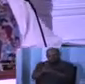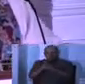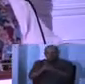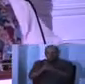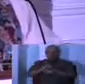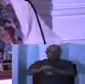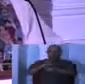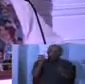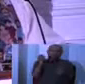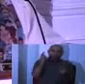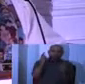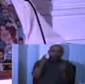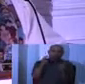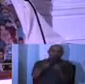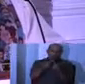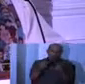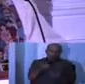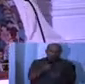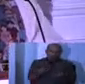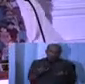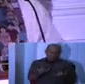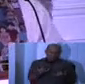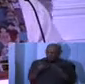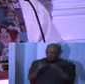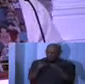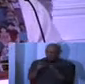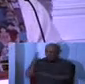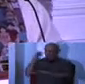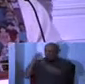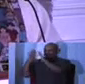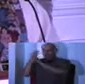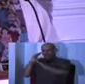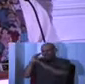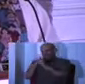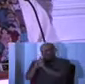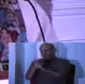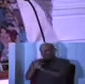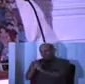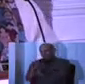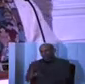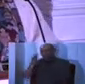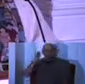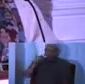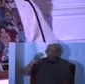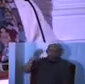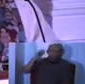us tonight as it was to his disciples so long ago.